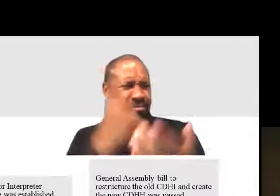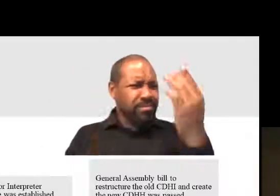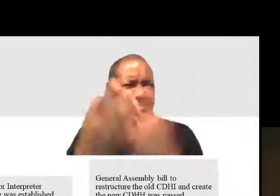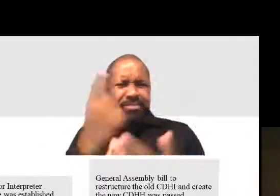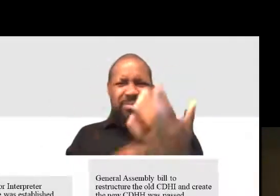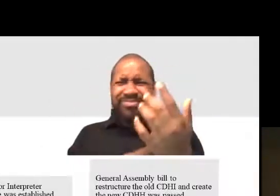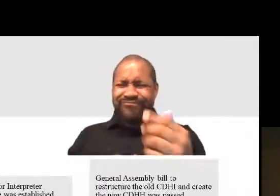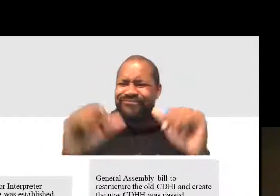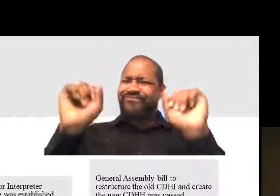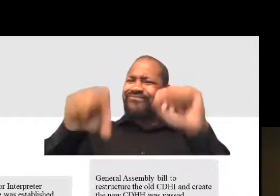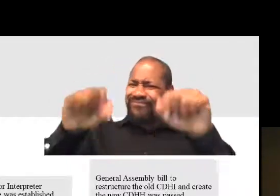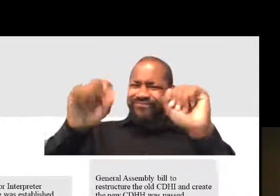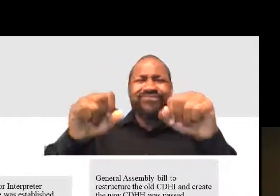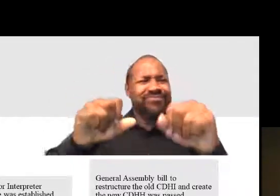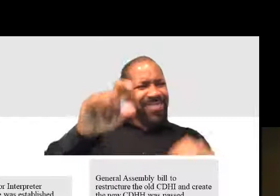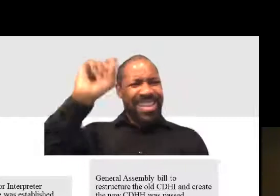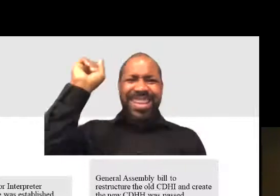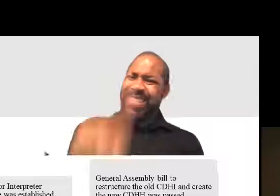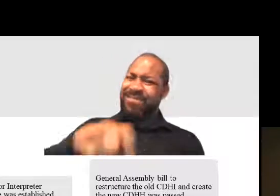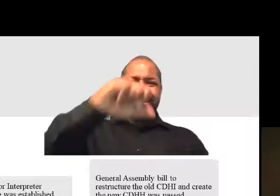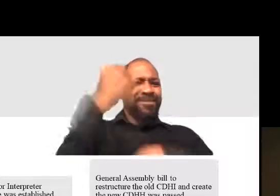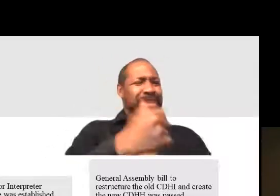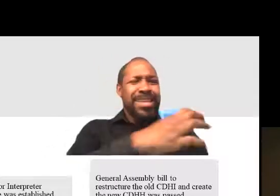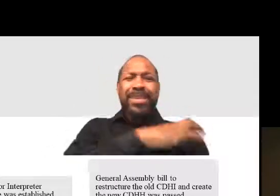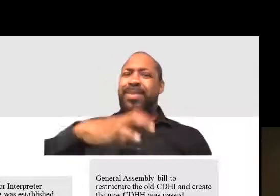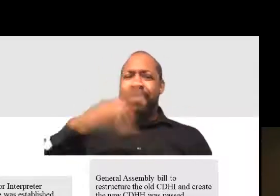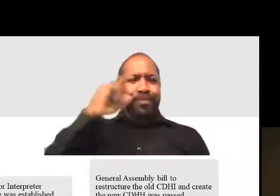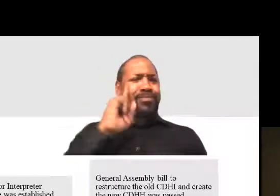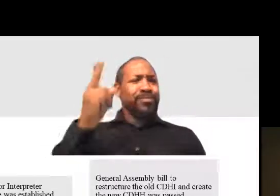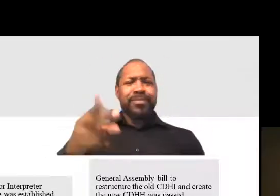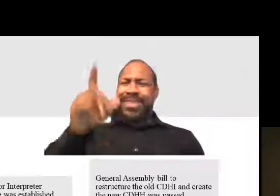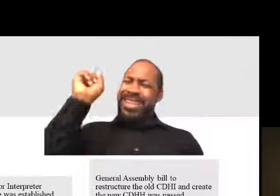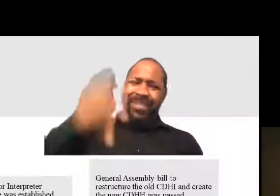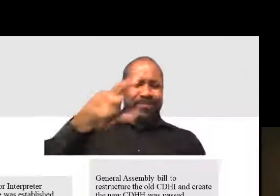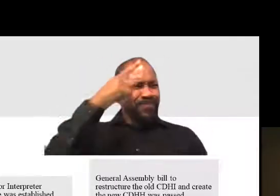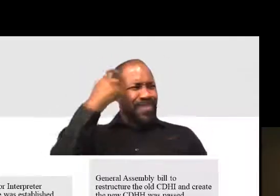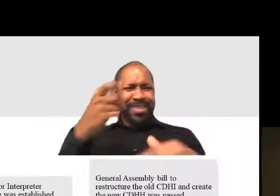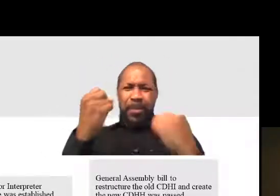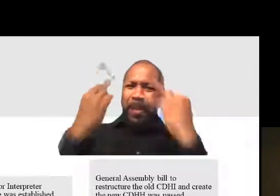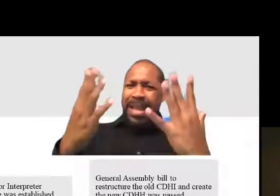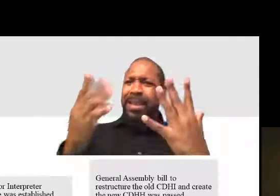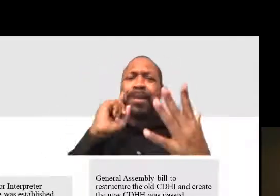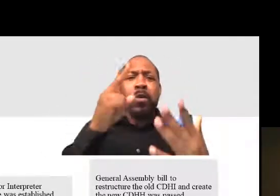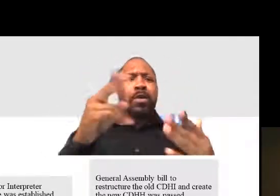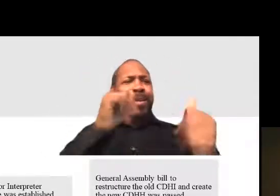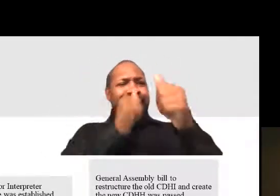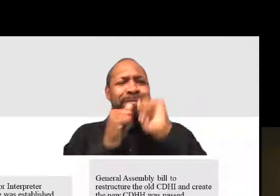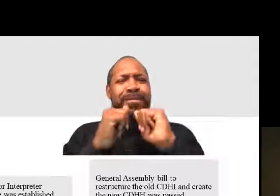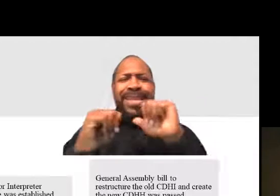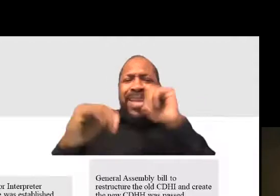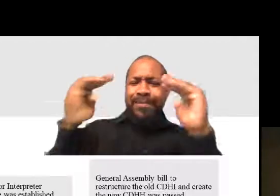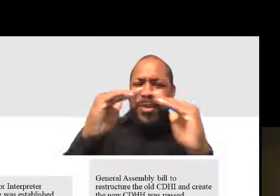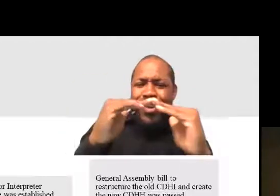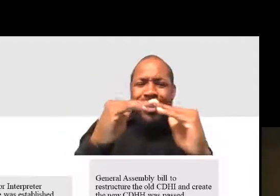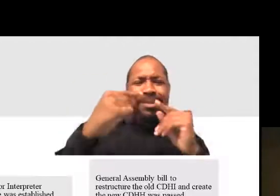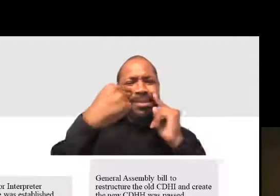and talk about what a Rhode Island commission would be like. People wanted to have something for the deaf and hard of